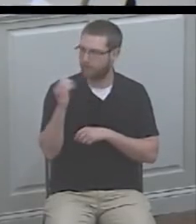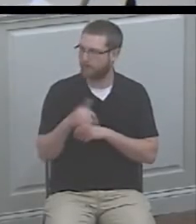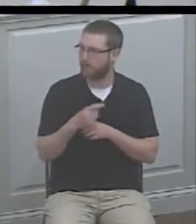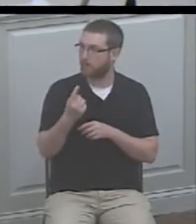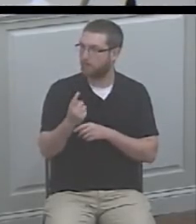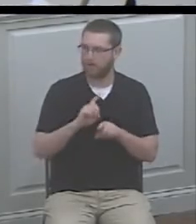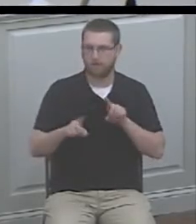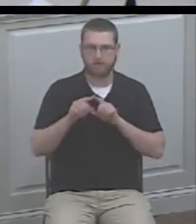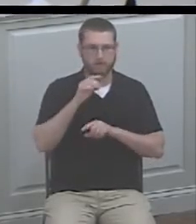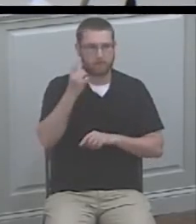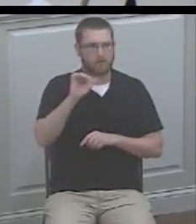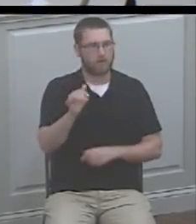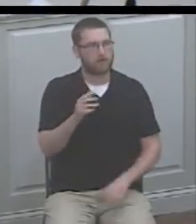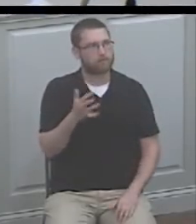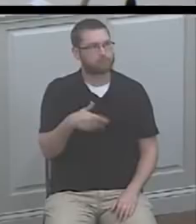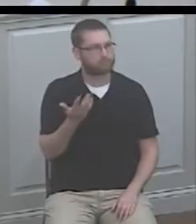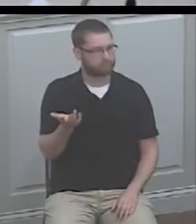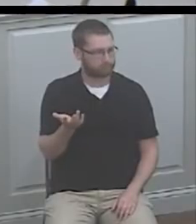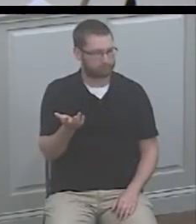for, you know, obviously like